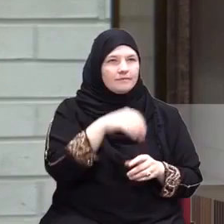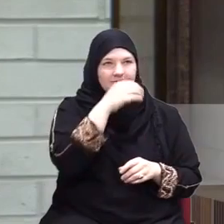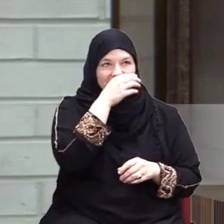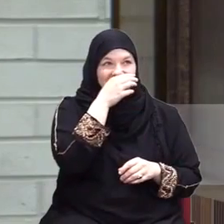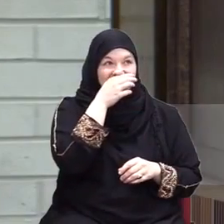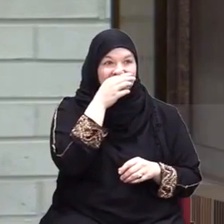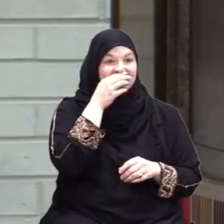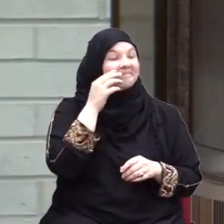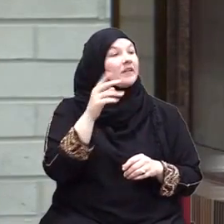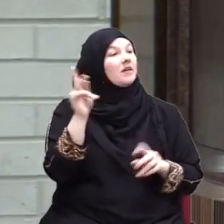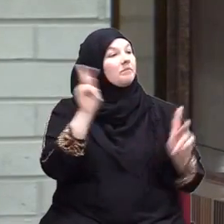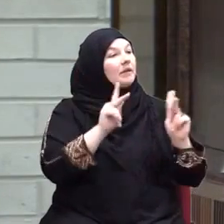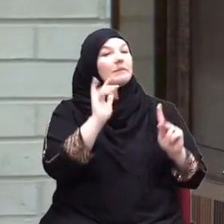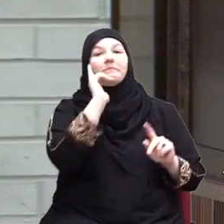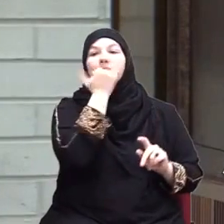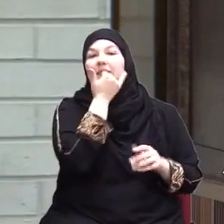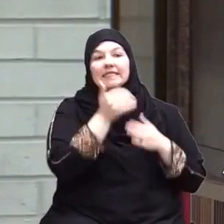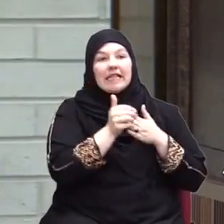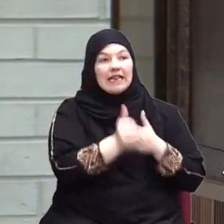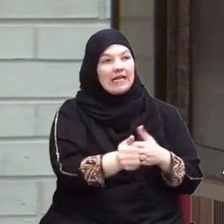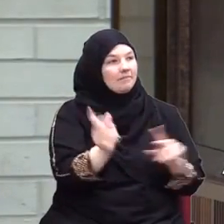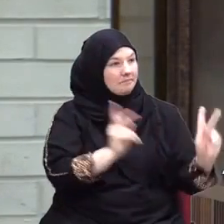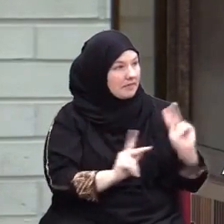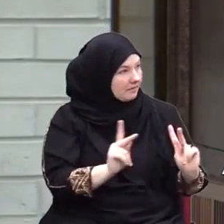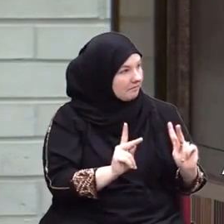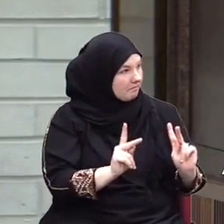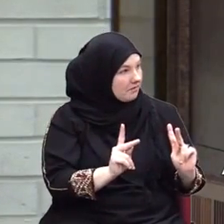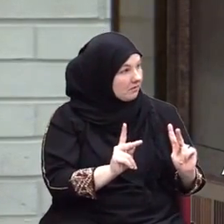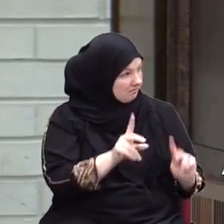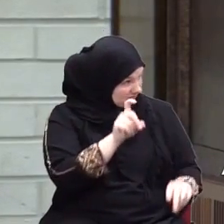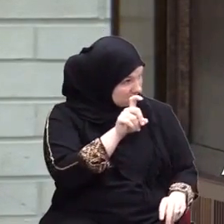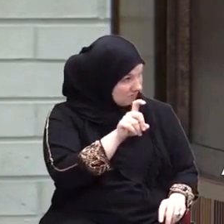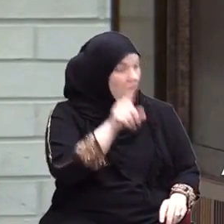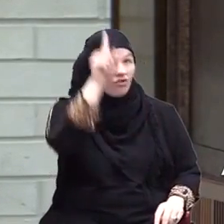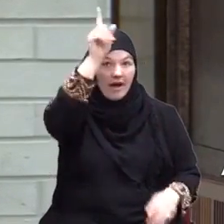actually mislead people? No. Allah guides.